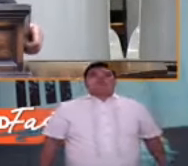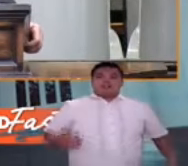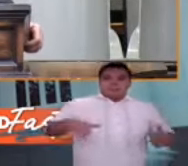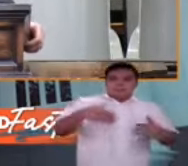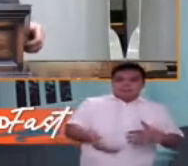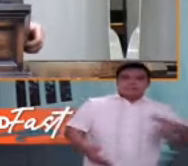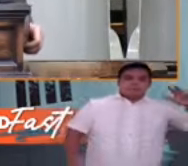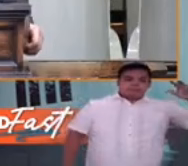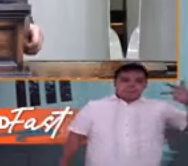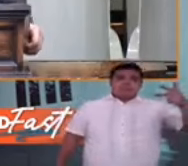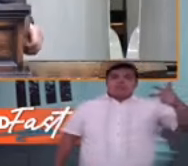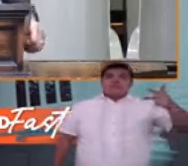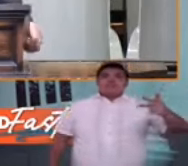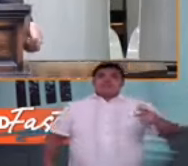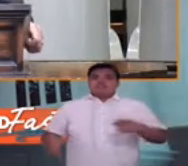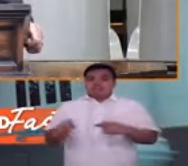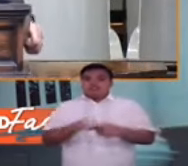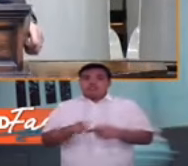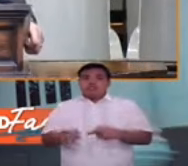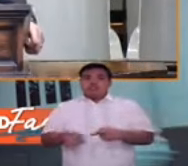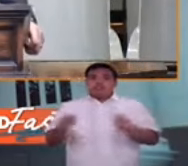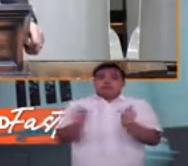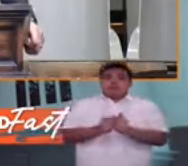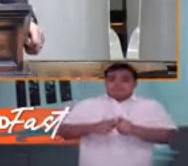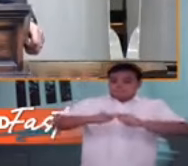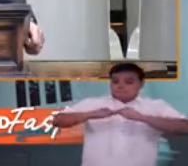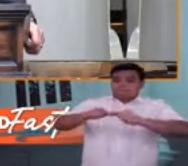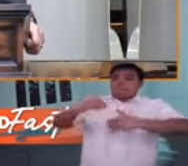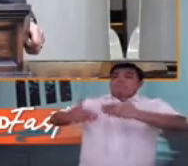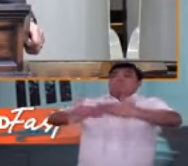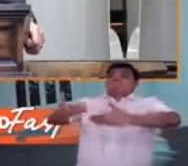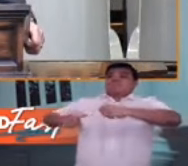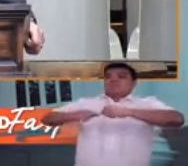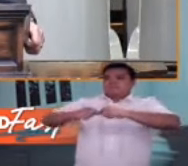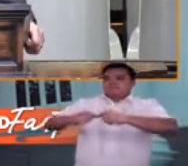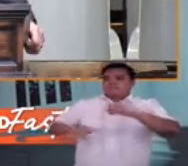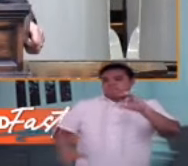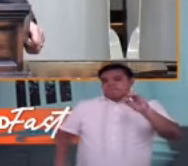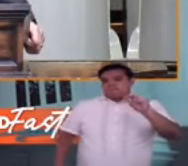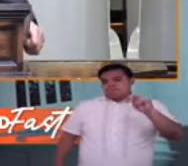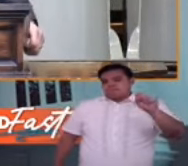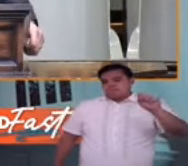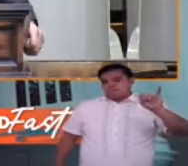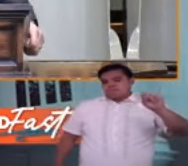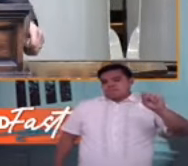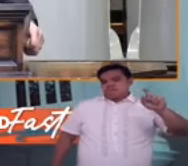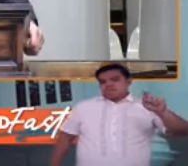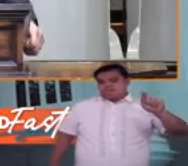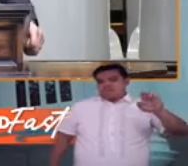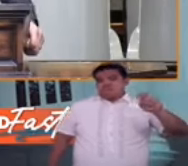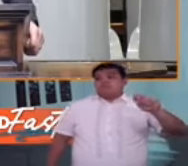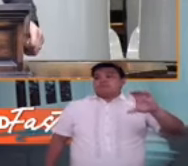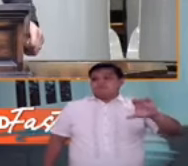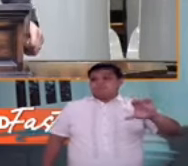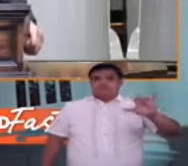this passage of Scripture, train with consistency. Now here is a little, I'll spend a little time here in this